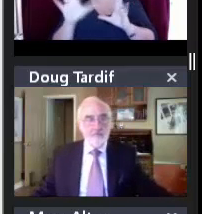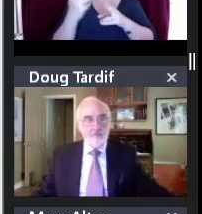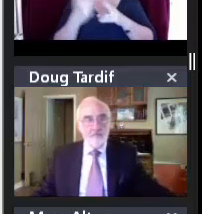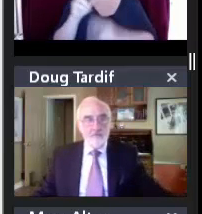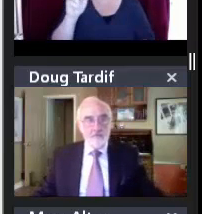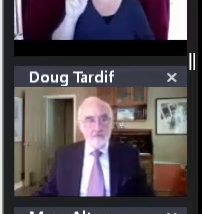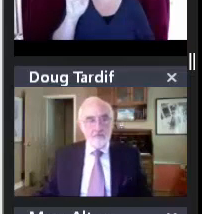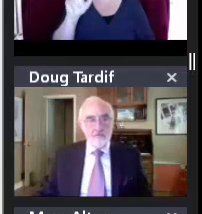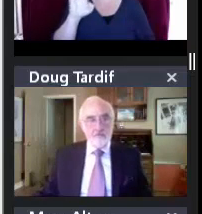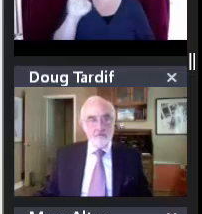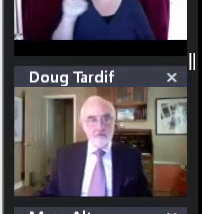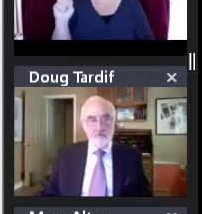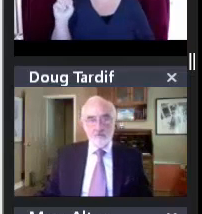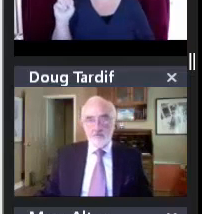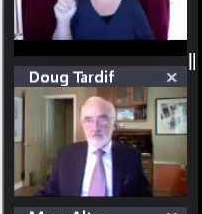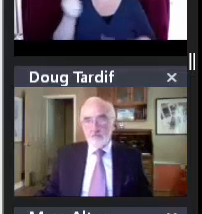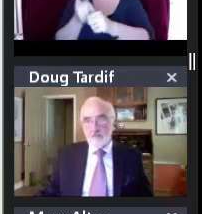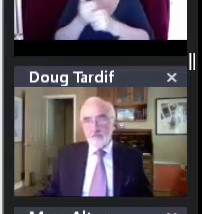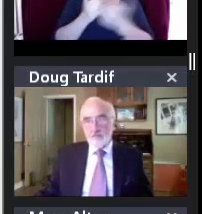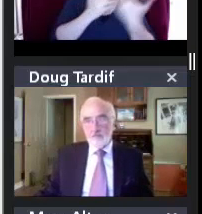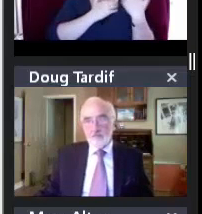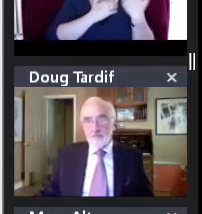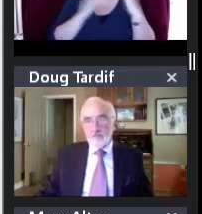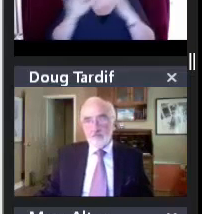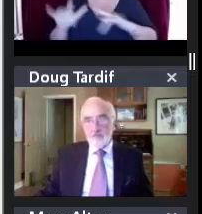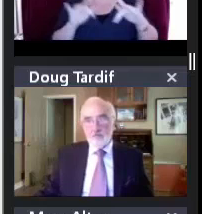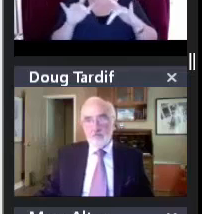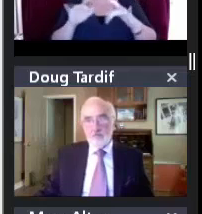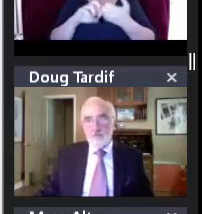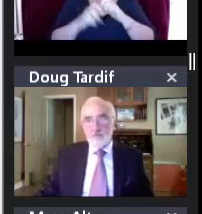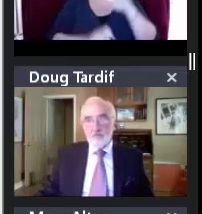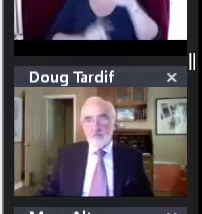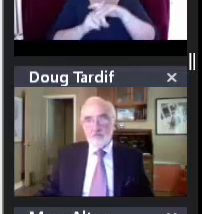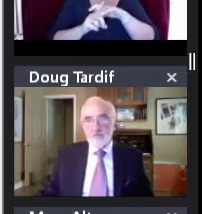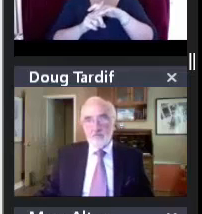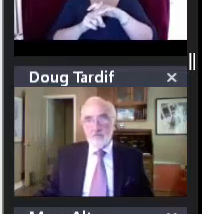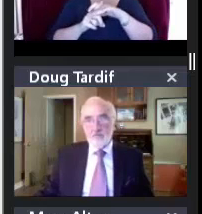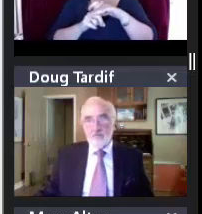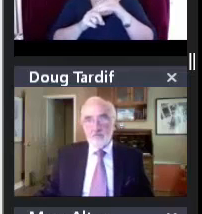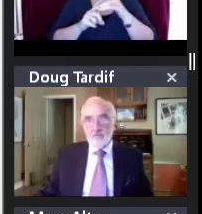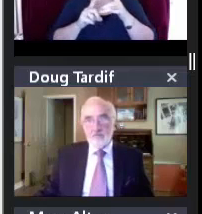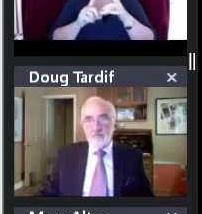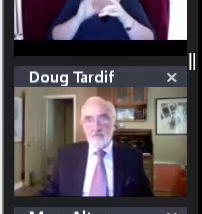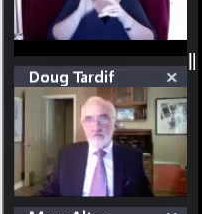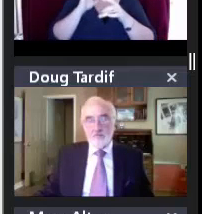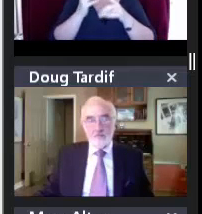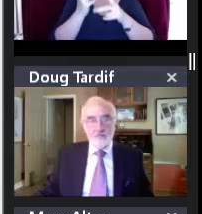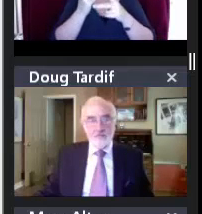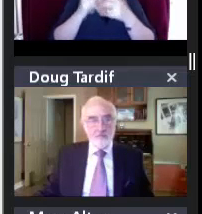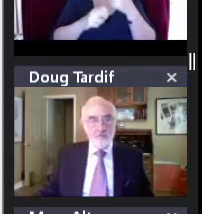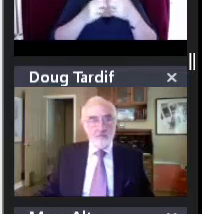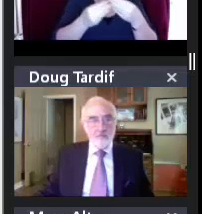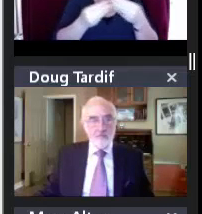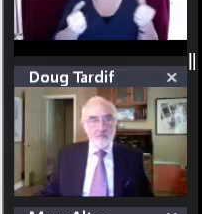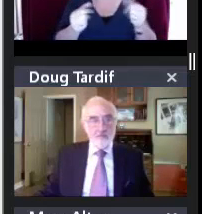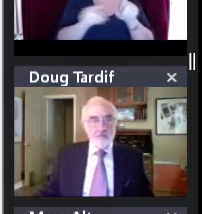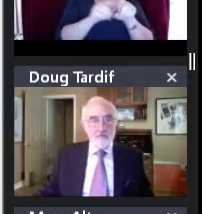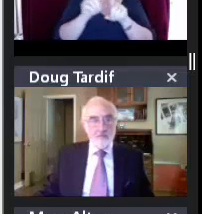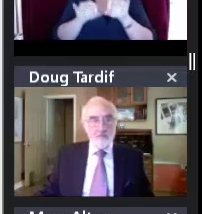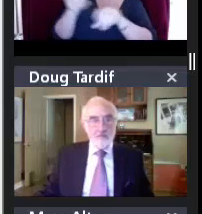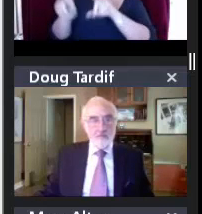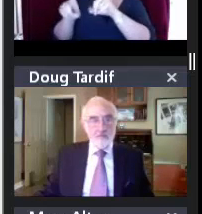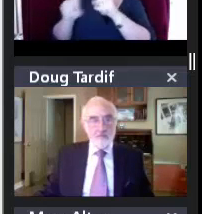and she'll be recording the session and available if you have any questions on a technical basis. So again, thank